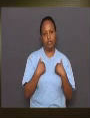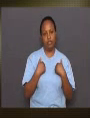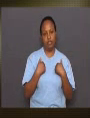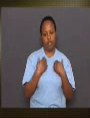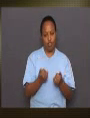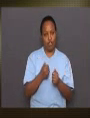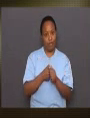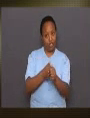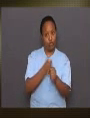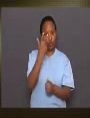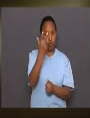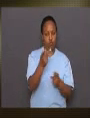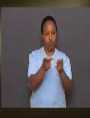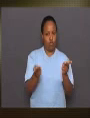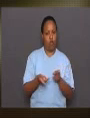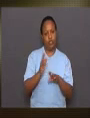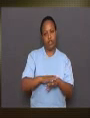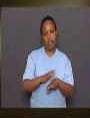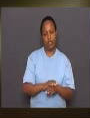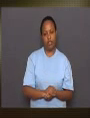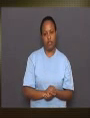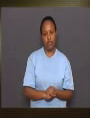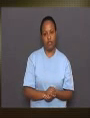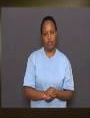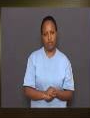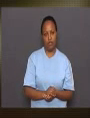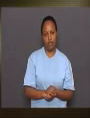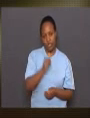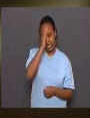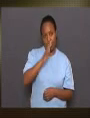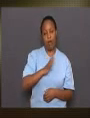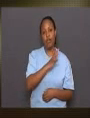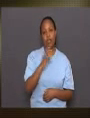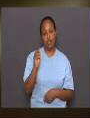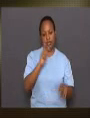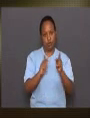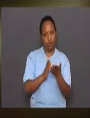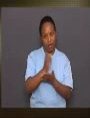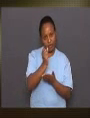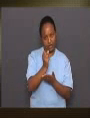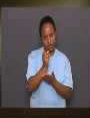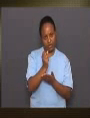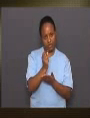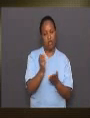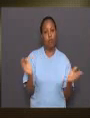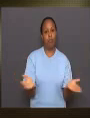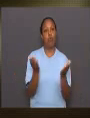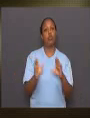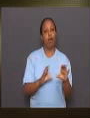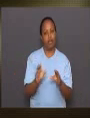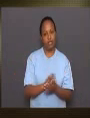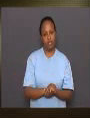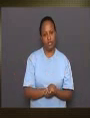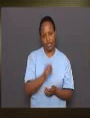following 3 areas: promoting human and people's rights,